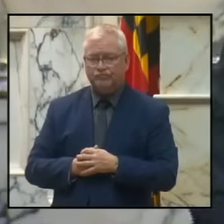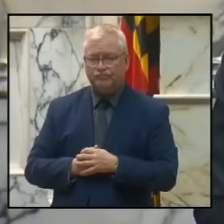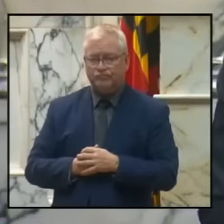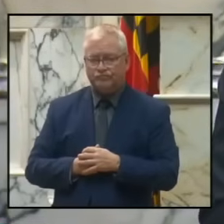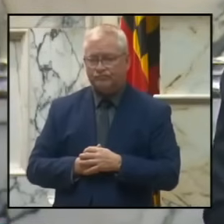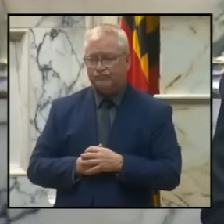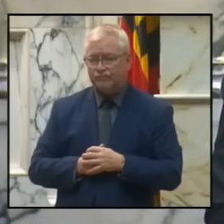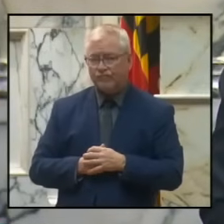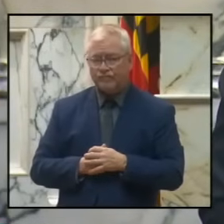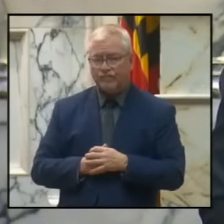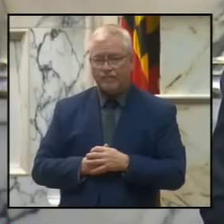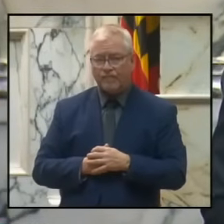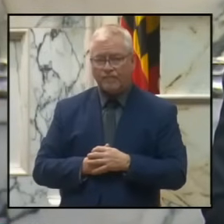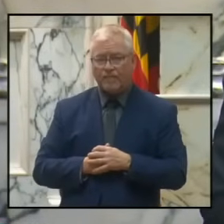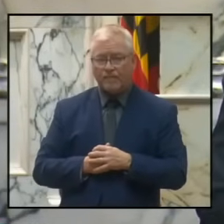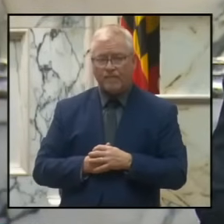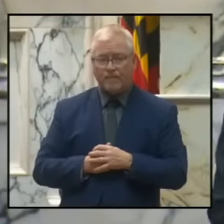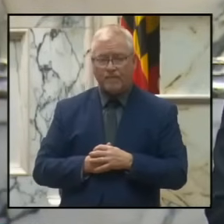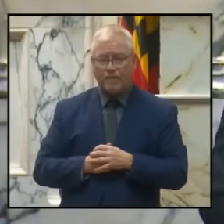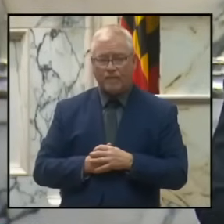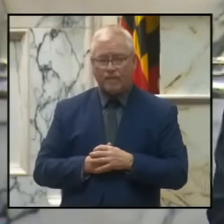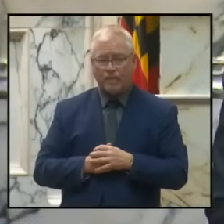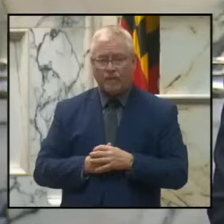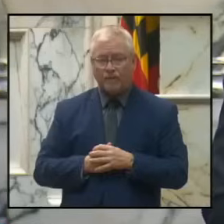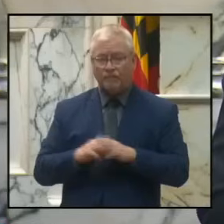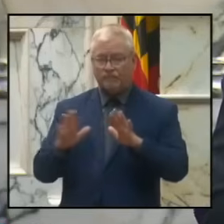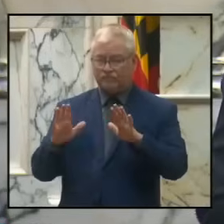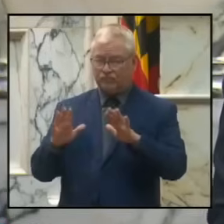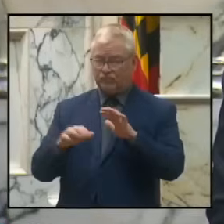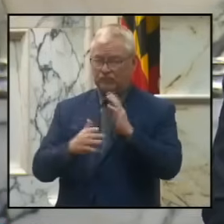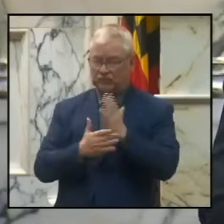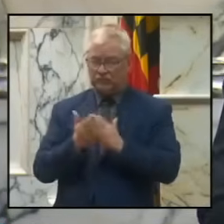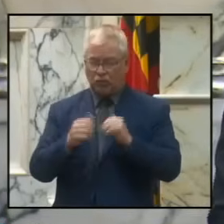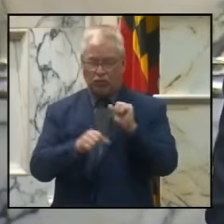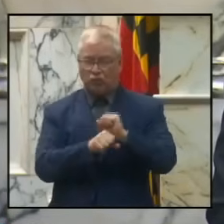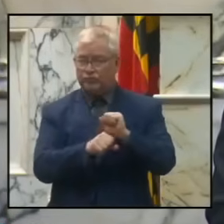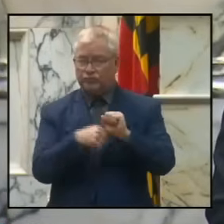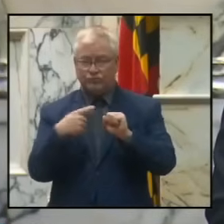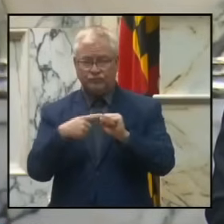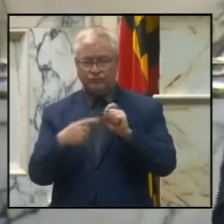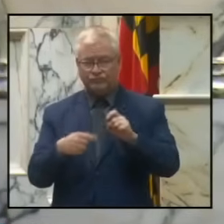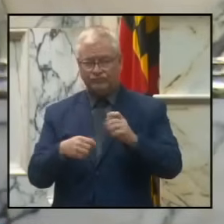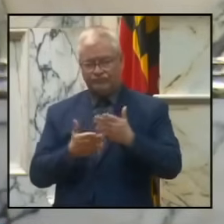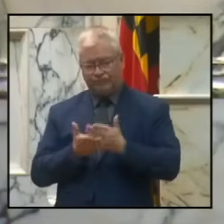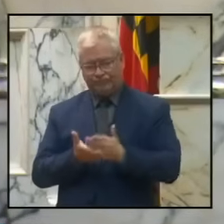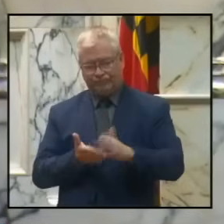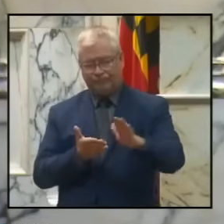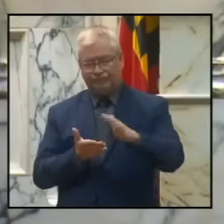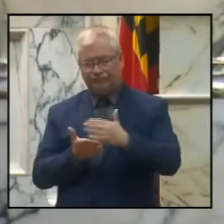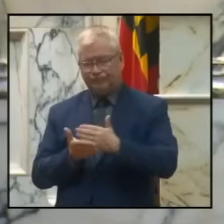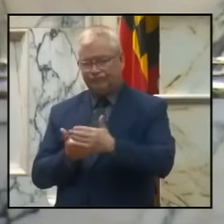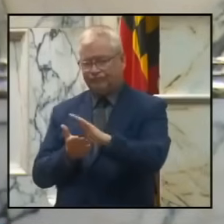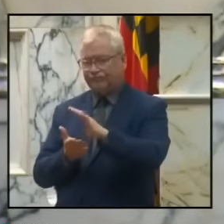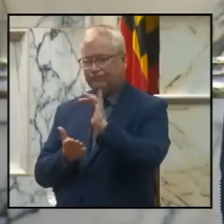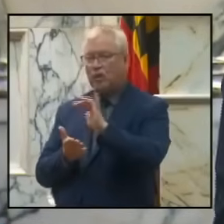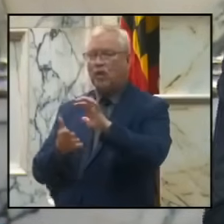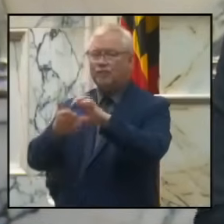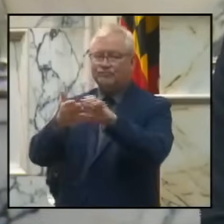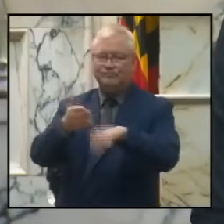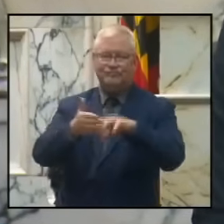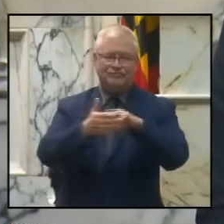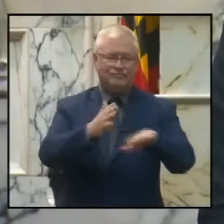And part of the work must include removing the barriers that are holding many of them back